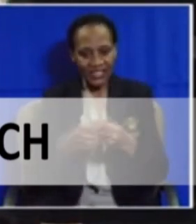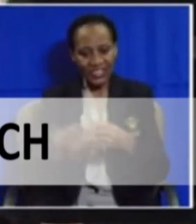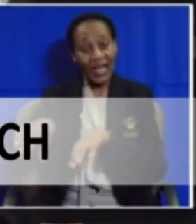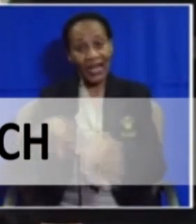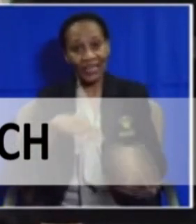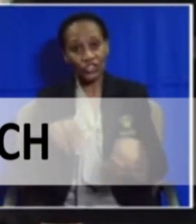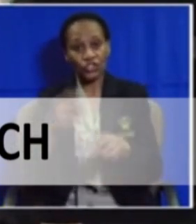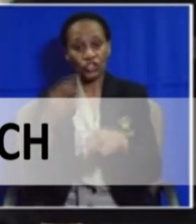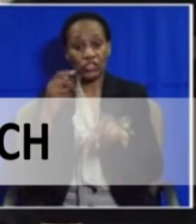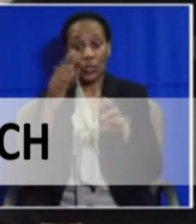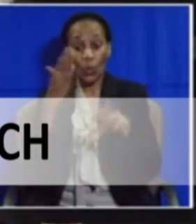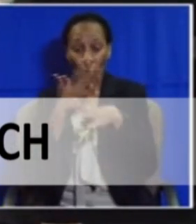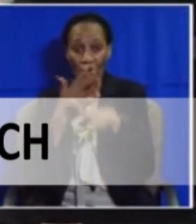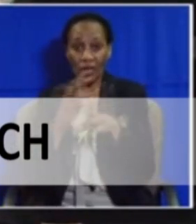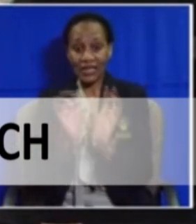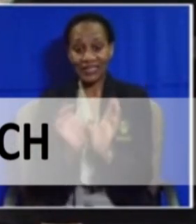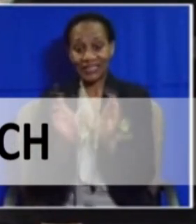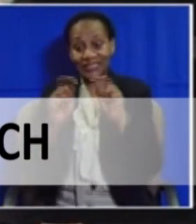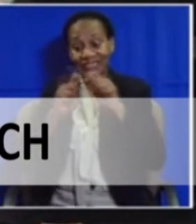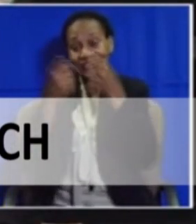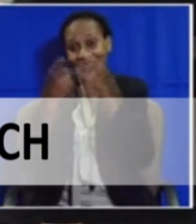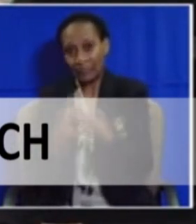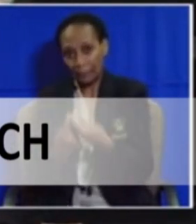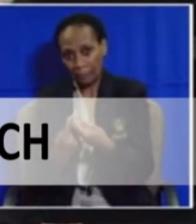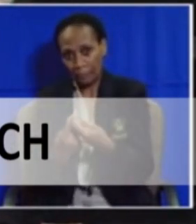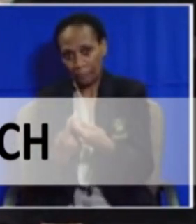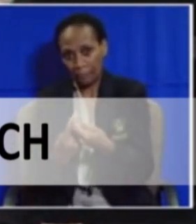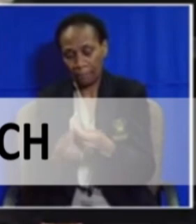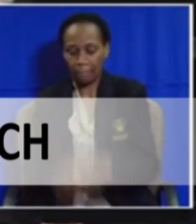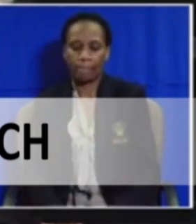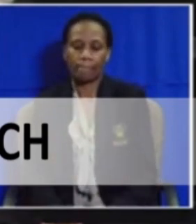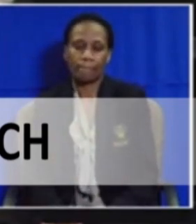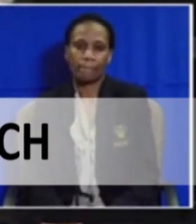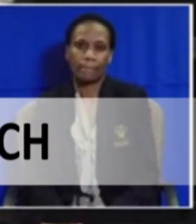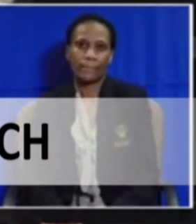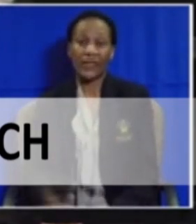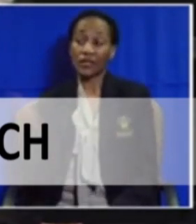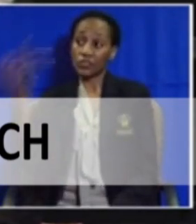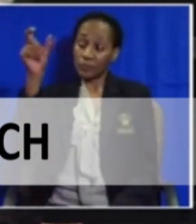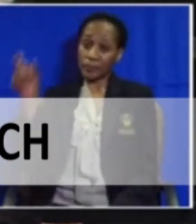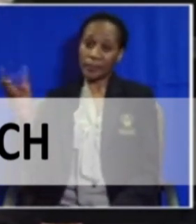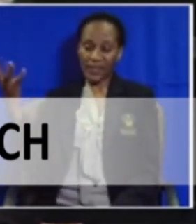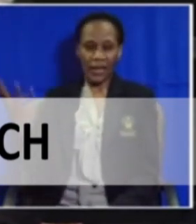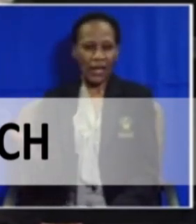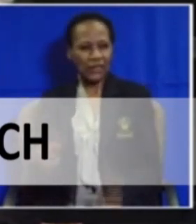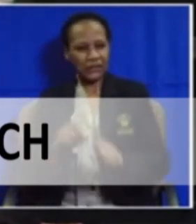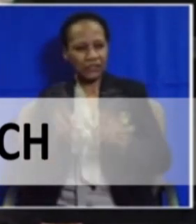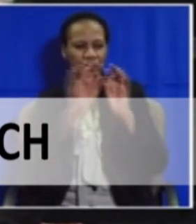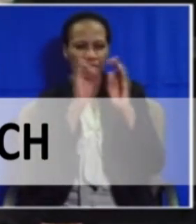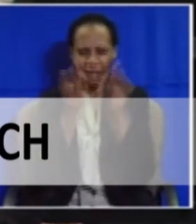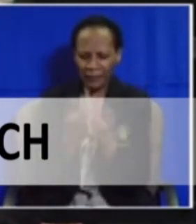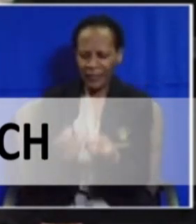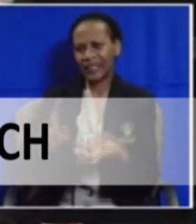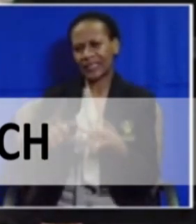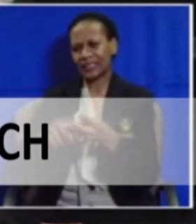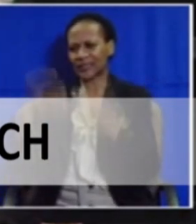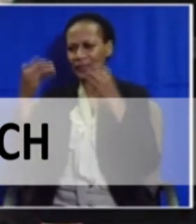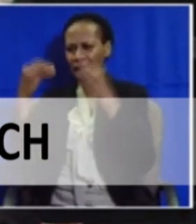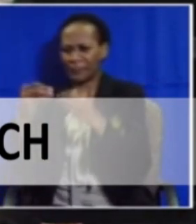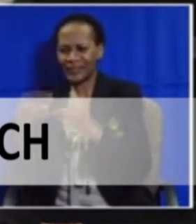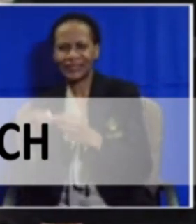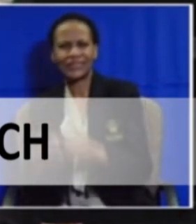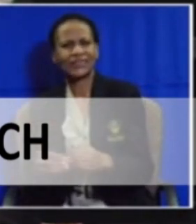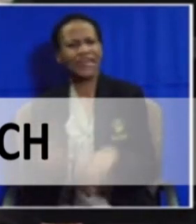Force, what is called FACT. Madam Speaker, households and businesses are still under